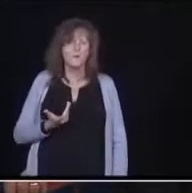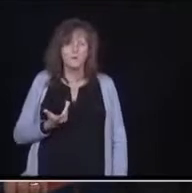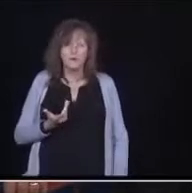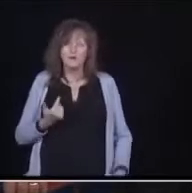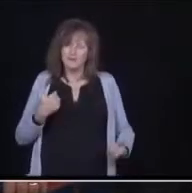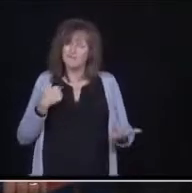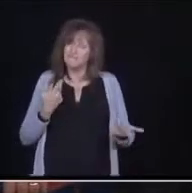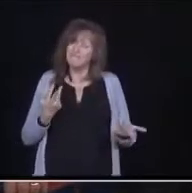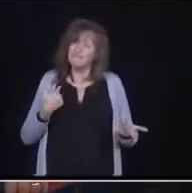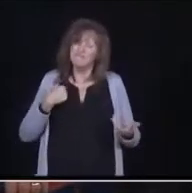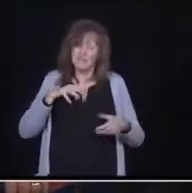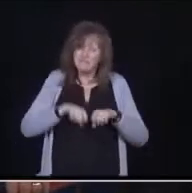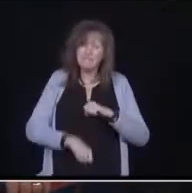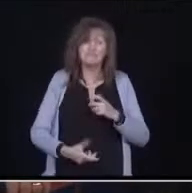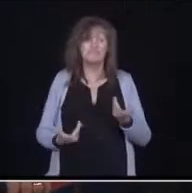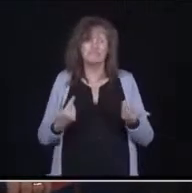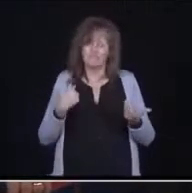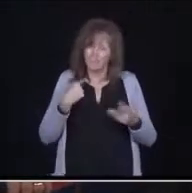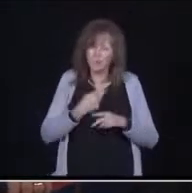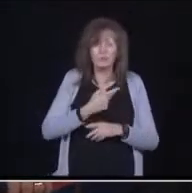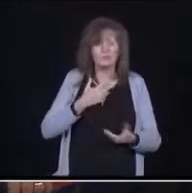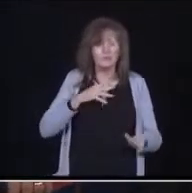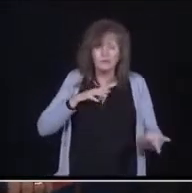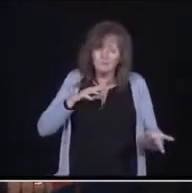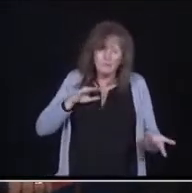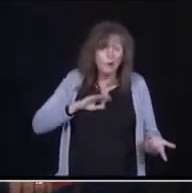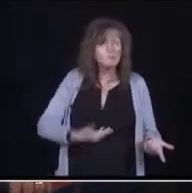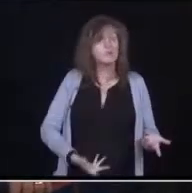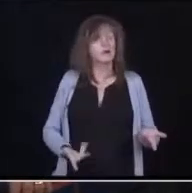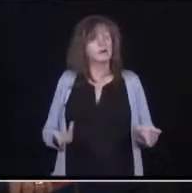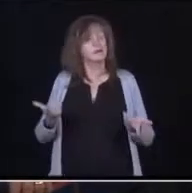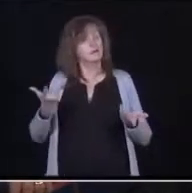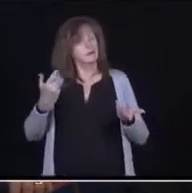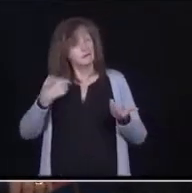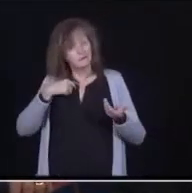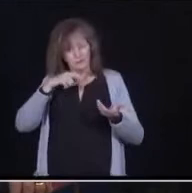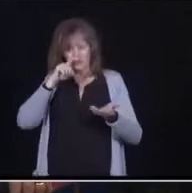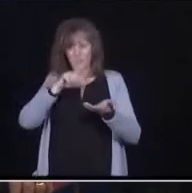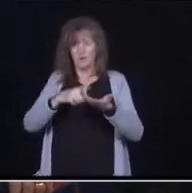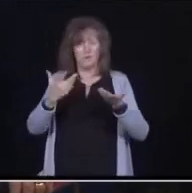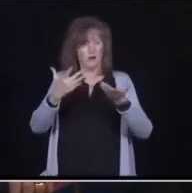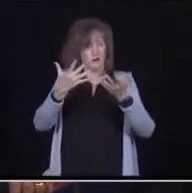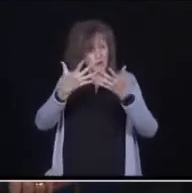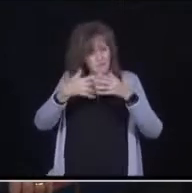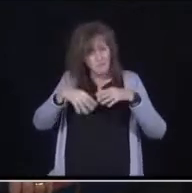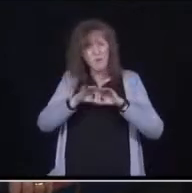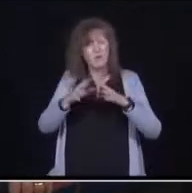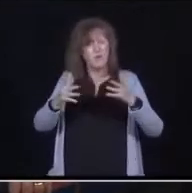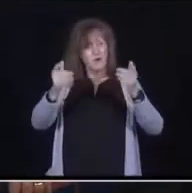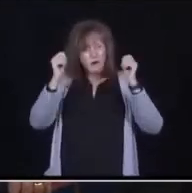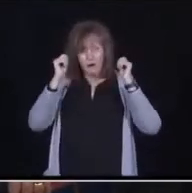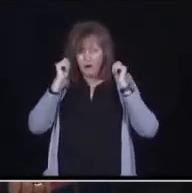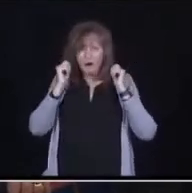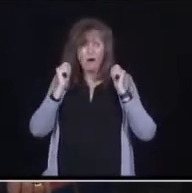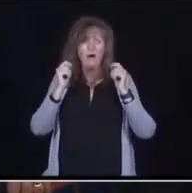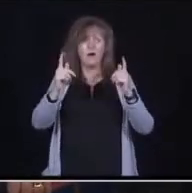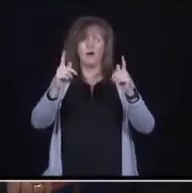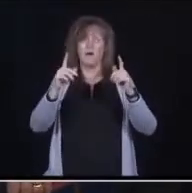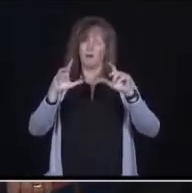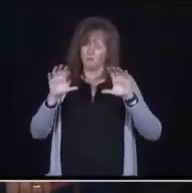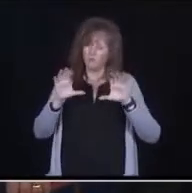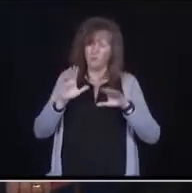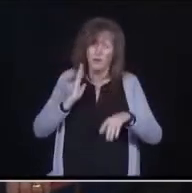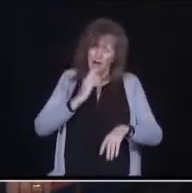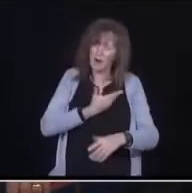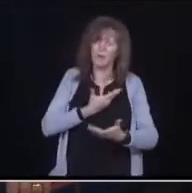everybody. I want to take this opportunity to recognize the importance of all of us doing our part to take steps